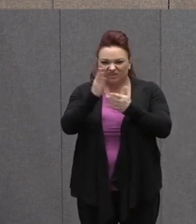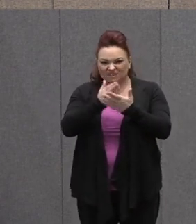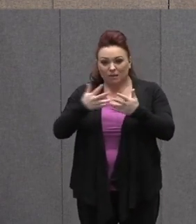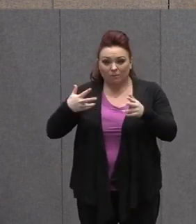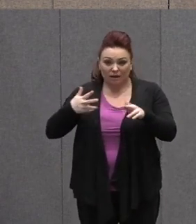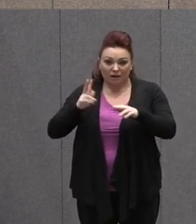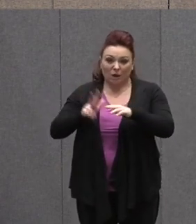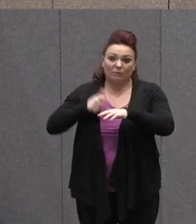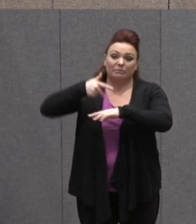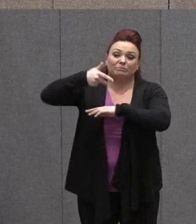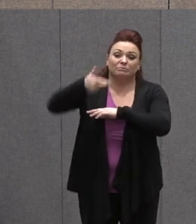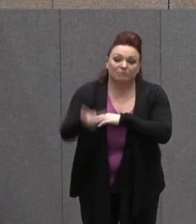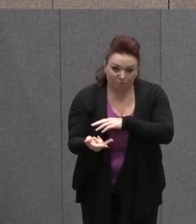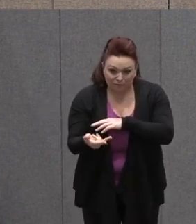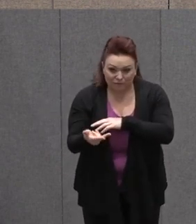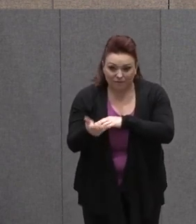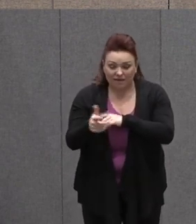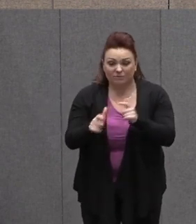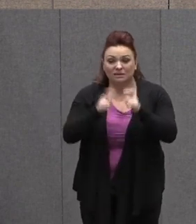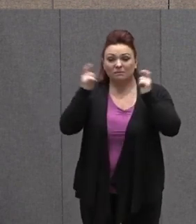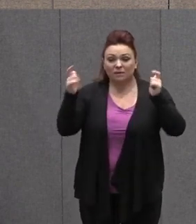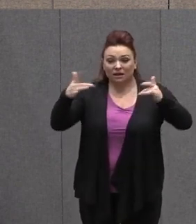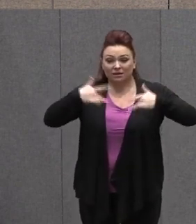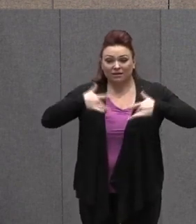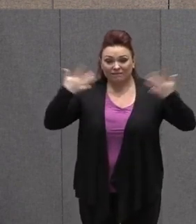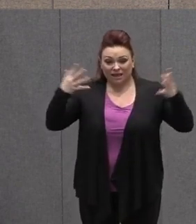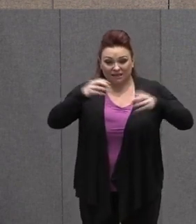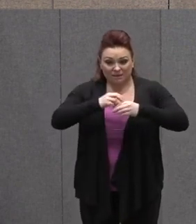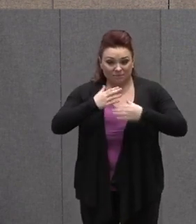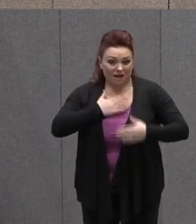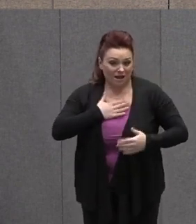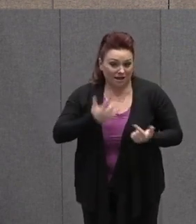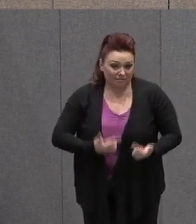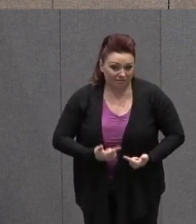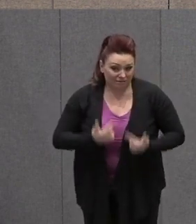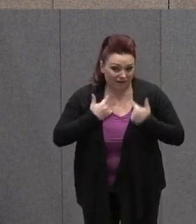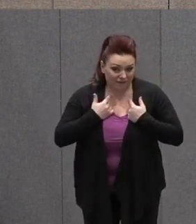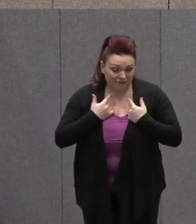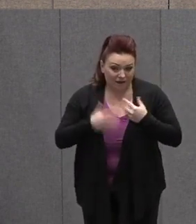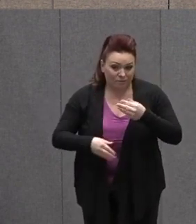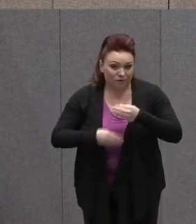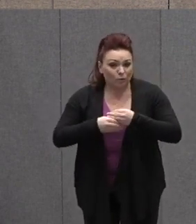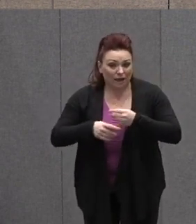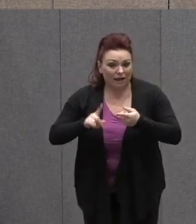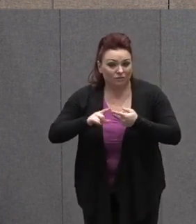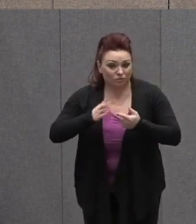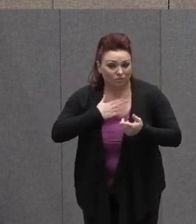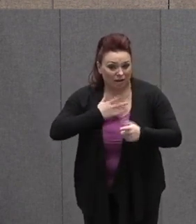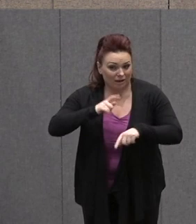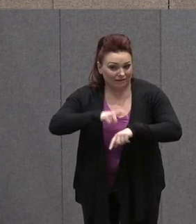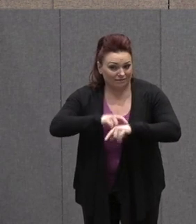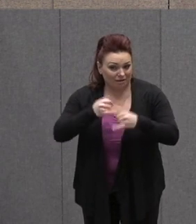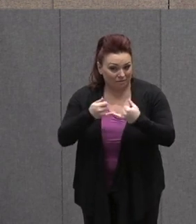bike. That was another big event in my life that I'd like to add to my timeline.